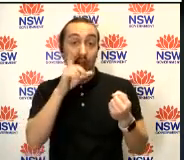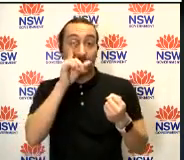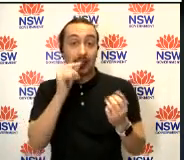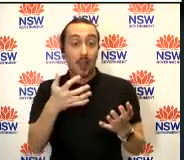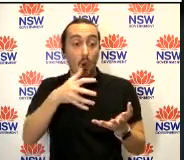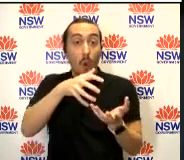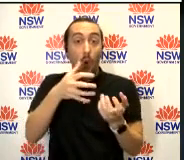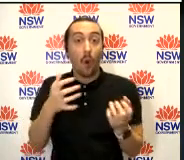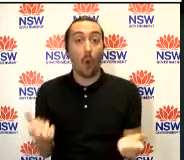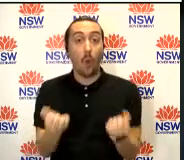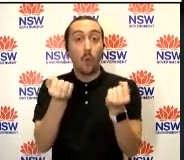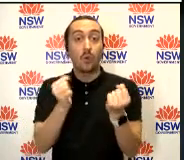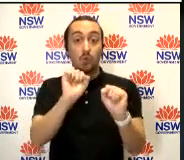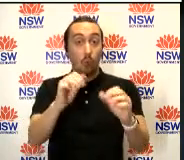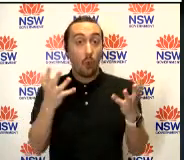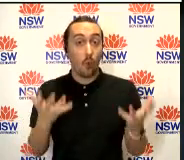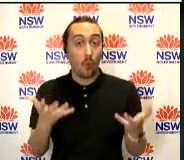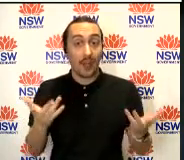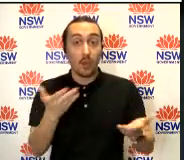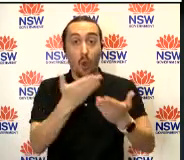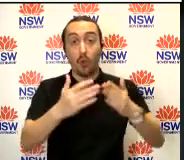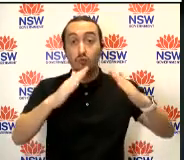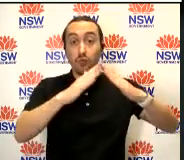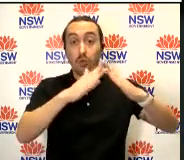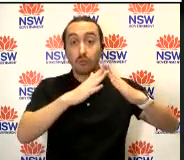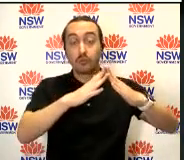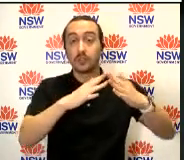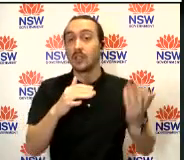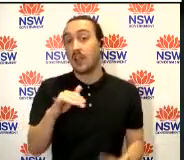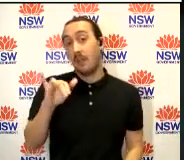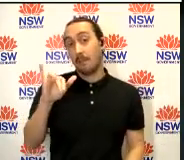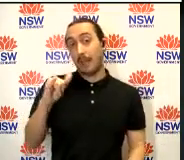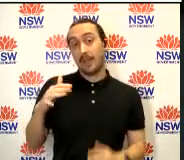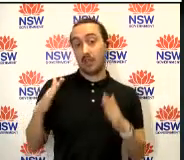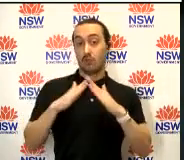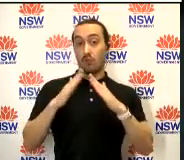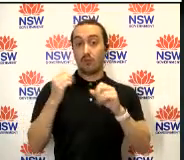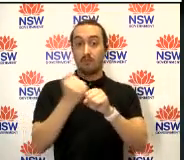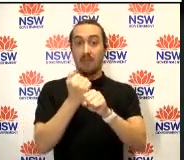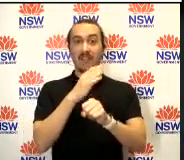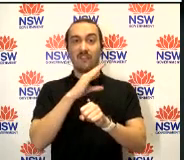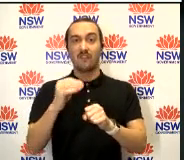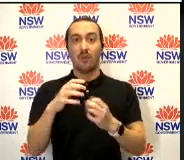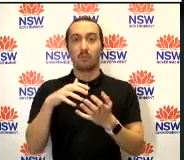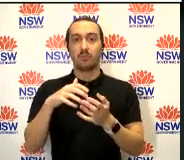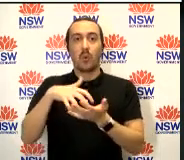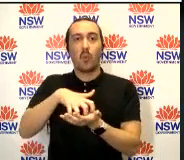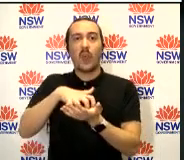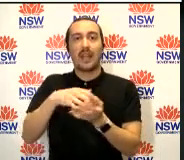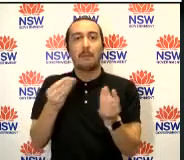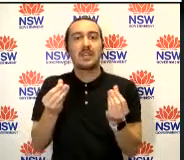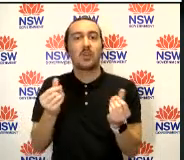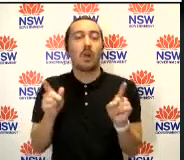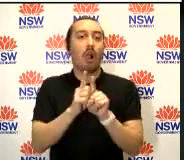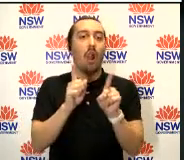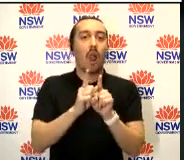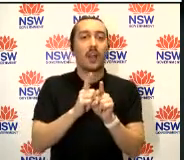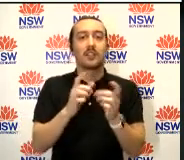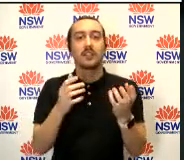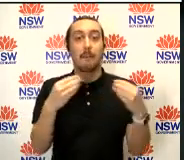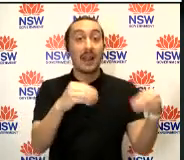example, roof may be made of a brittle material such as asbestos or polycarbonate that may break under the weight